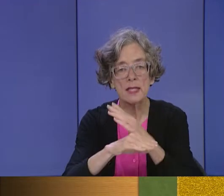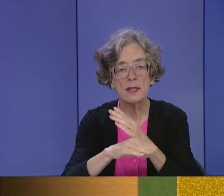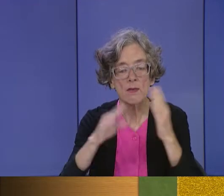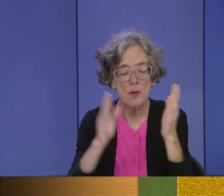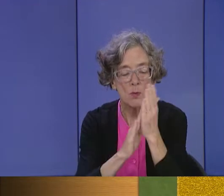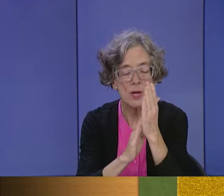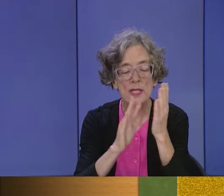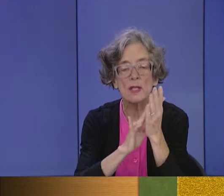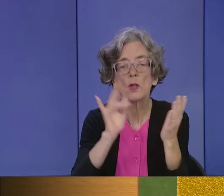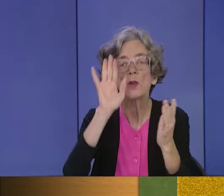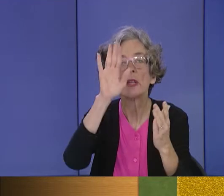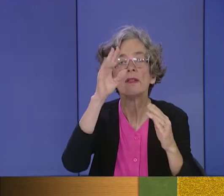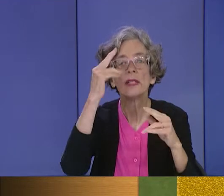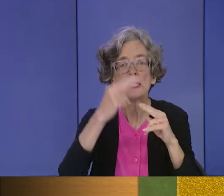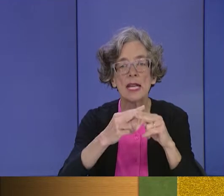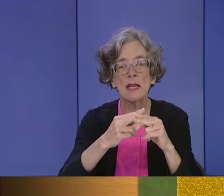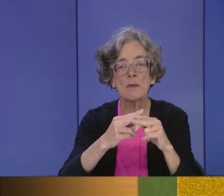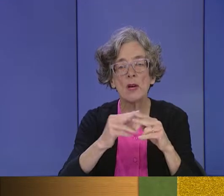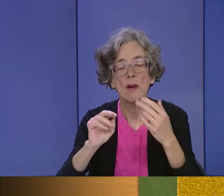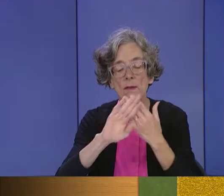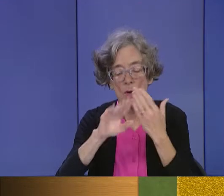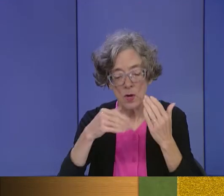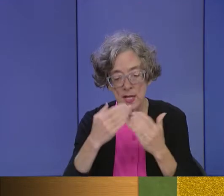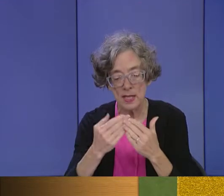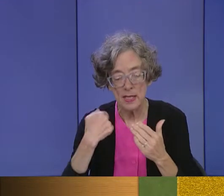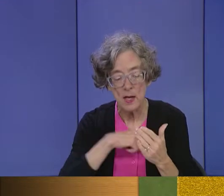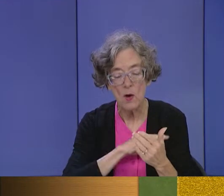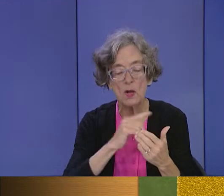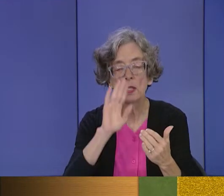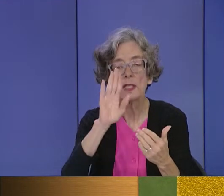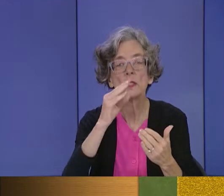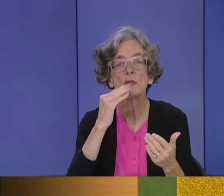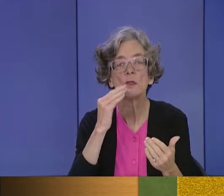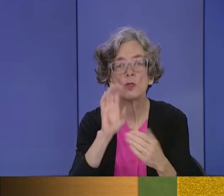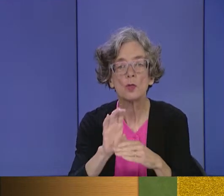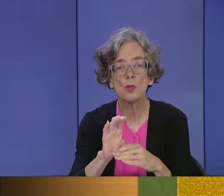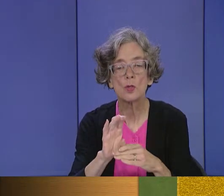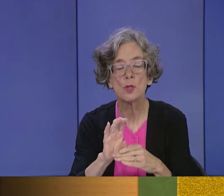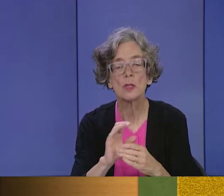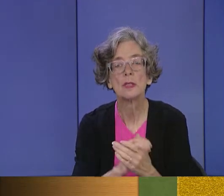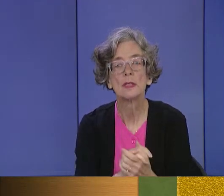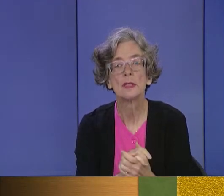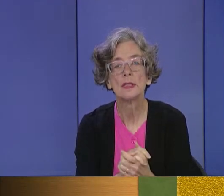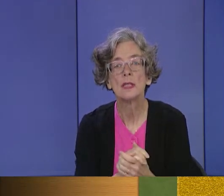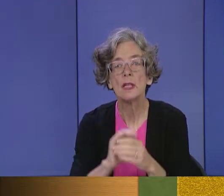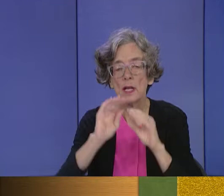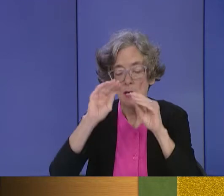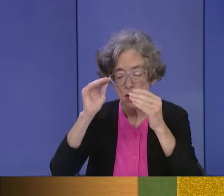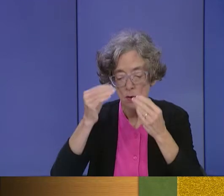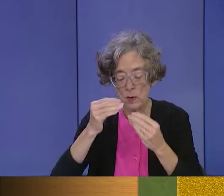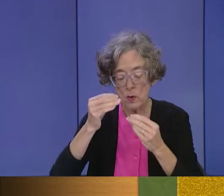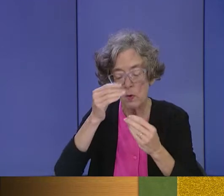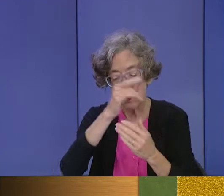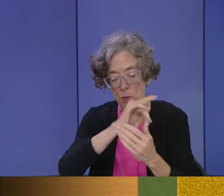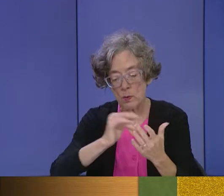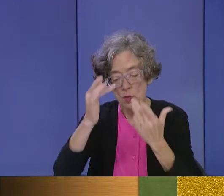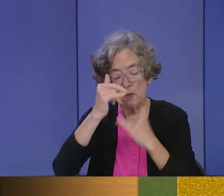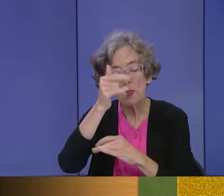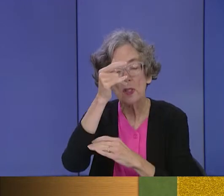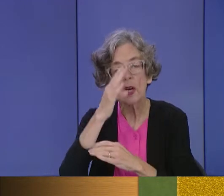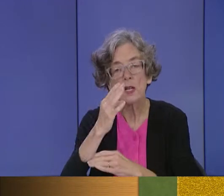the praise and glory of his name, for our good and the good of all his holy church. Grant us a merciful God that this our offering may